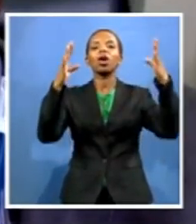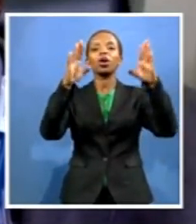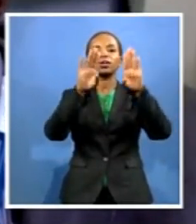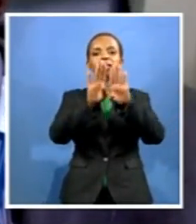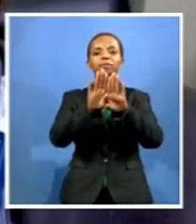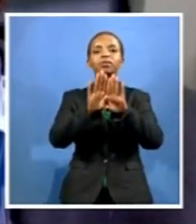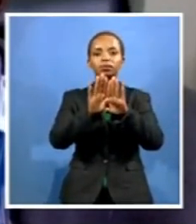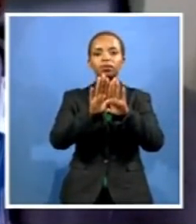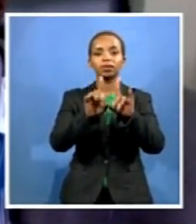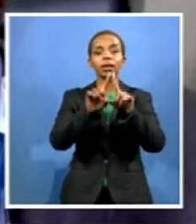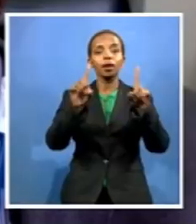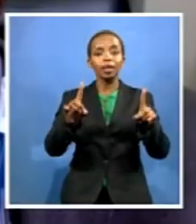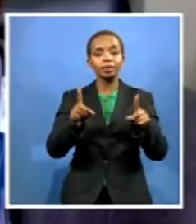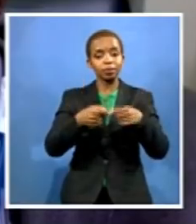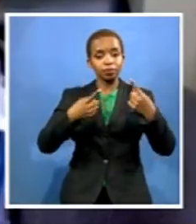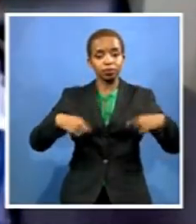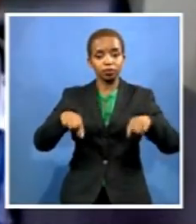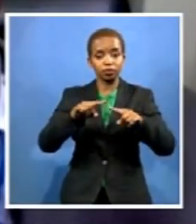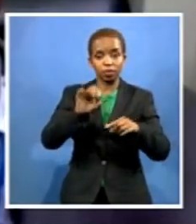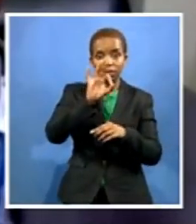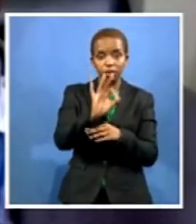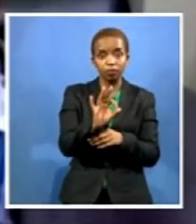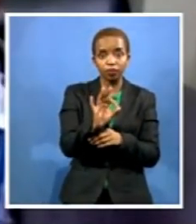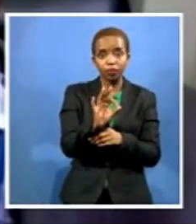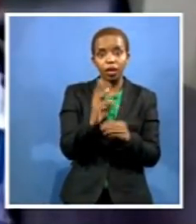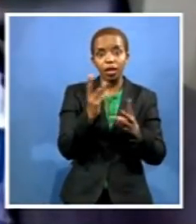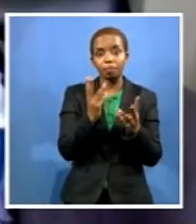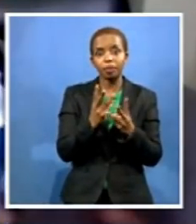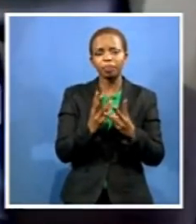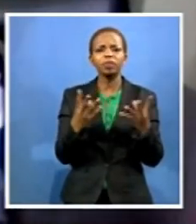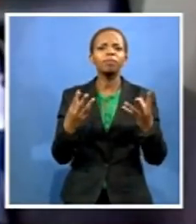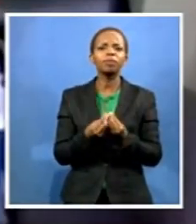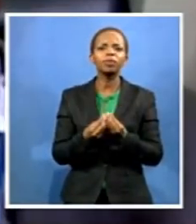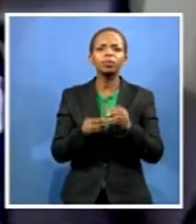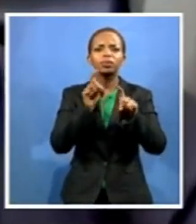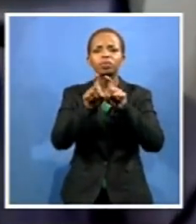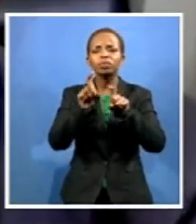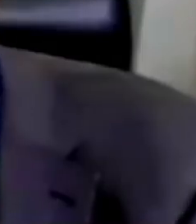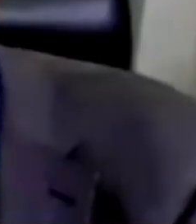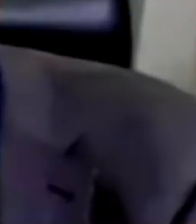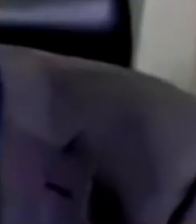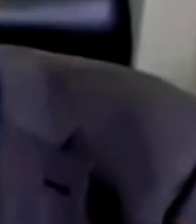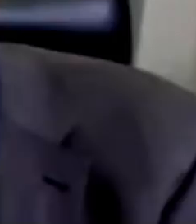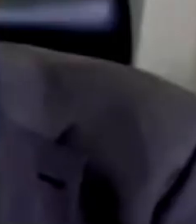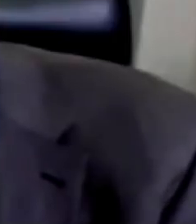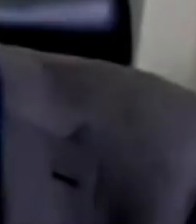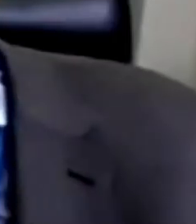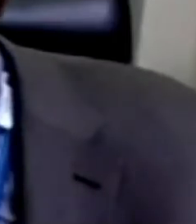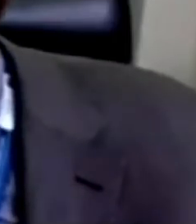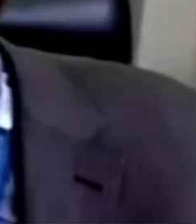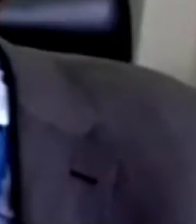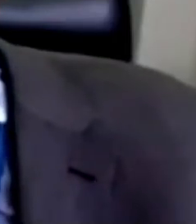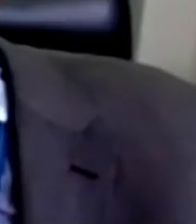grace period, a few people left Accra, and it happens that almost a sizable proportion of those who left Accra to